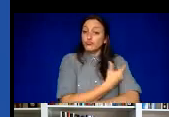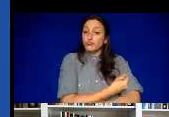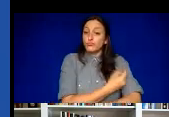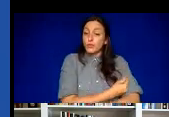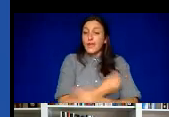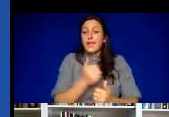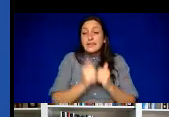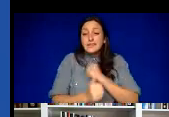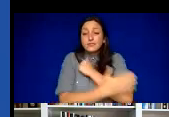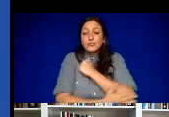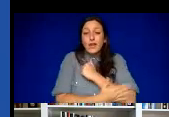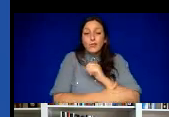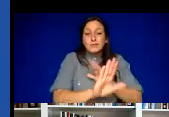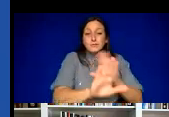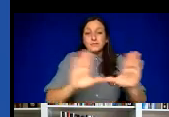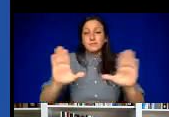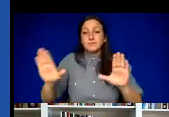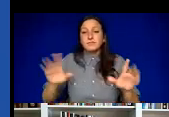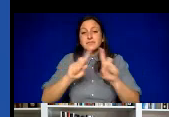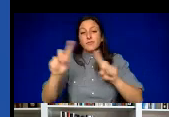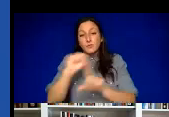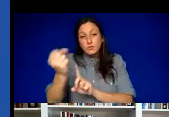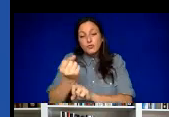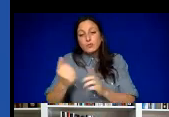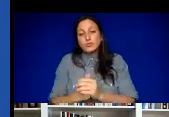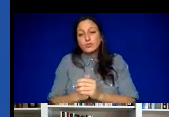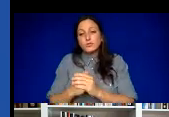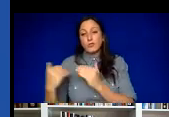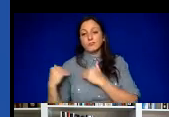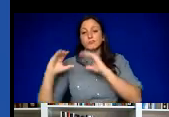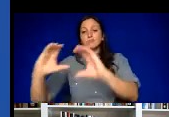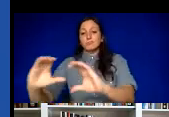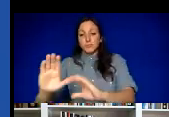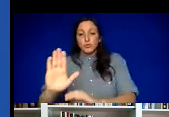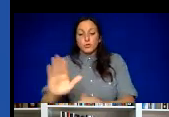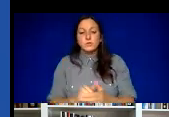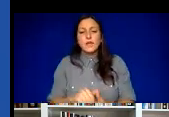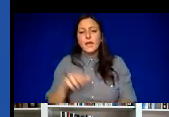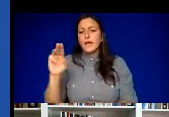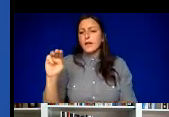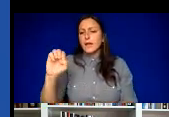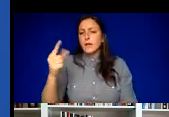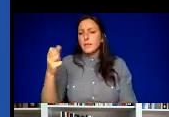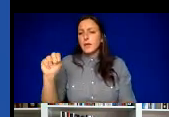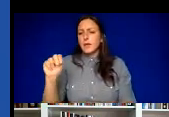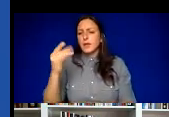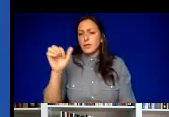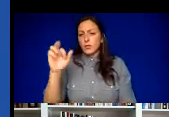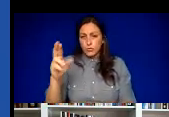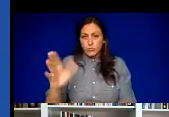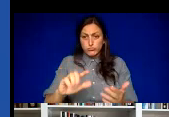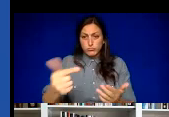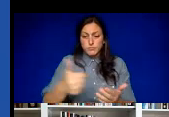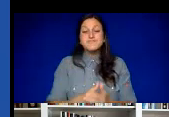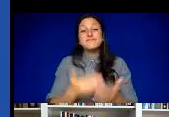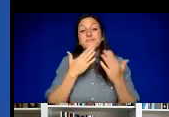counties. Great, thank you. And Megan Hiller, I believe that you couldn't find so I'm going to go ahead and let you go next. Thank